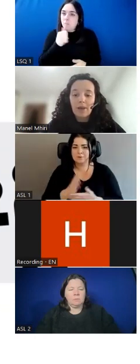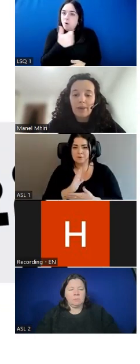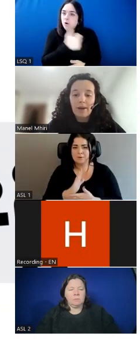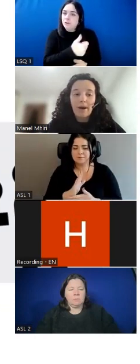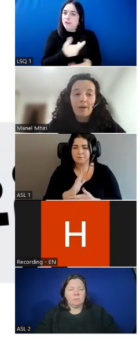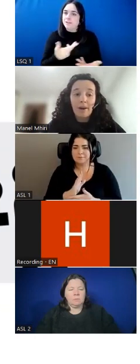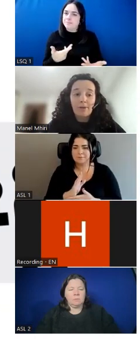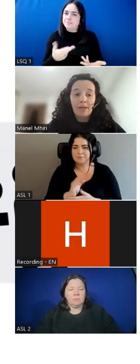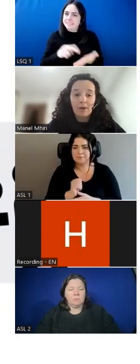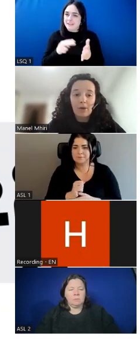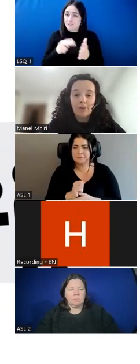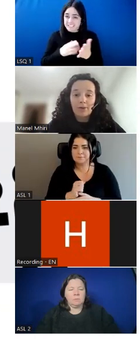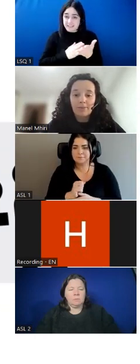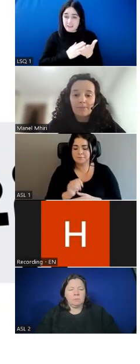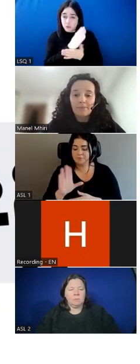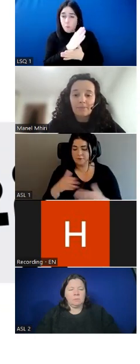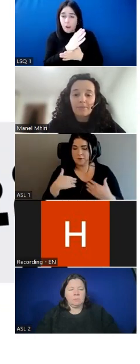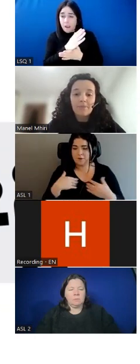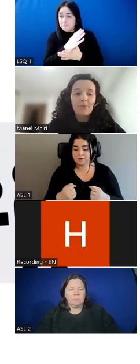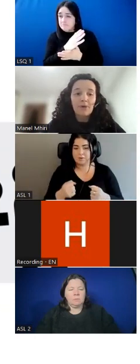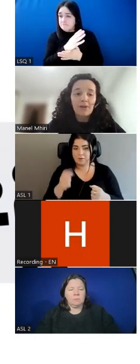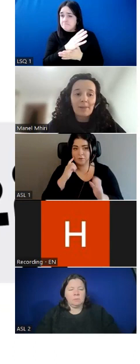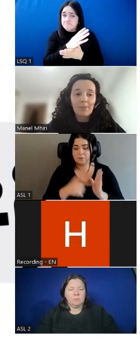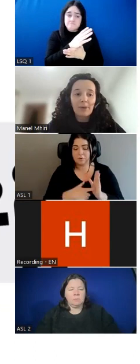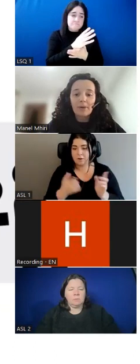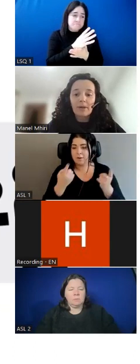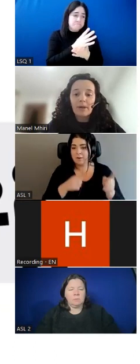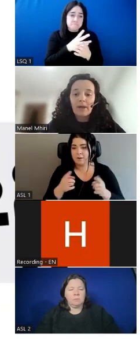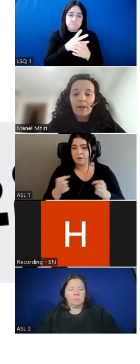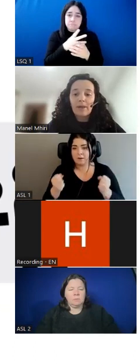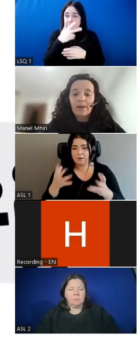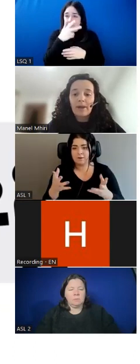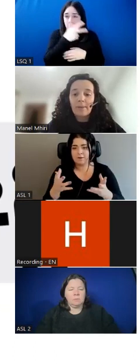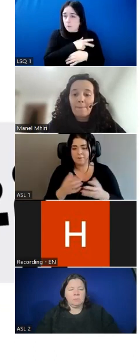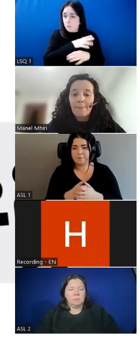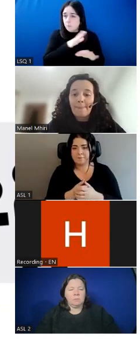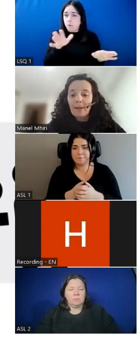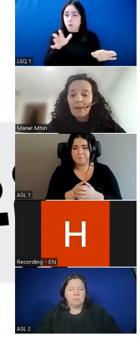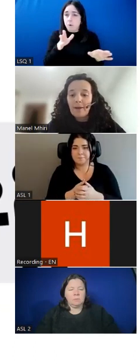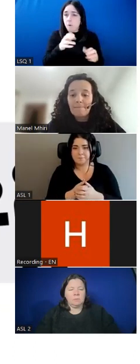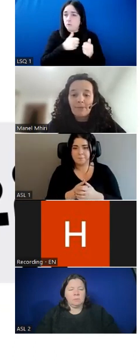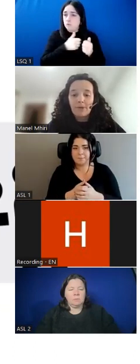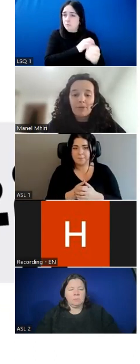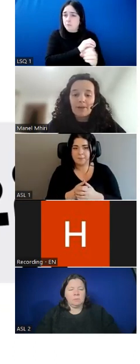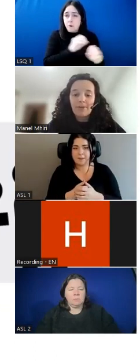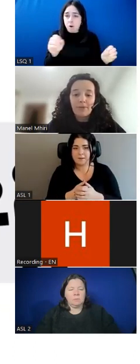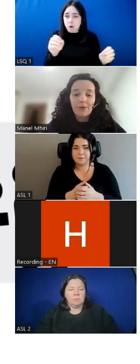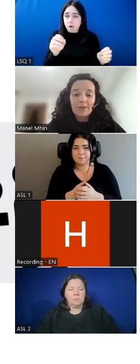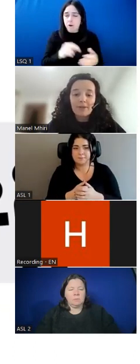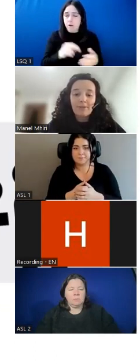to health, are happening a lot. For example, they receive forced